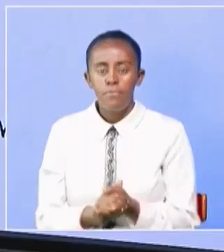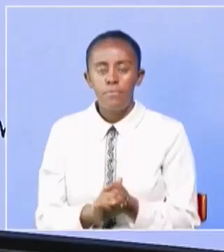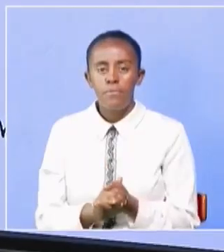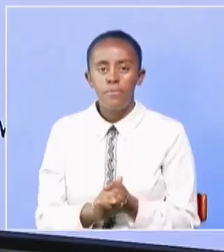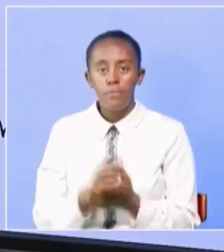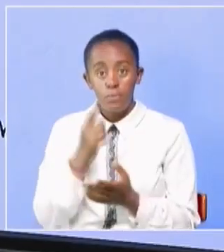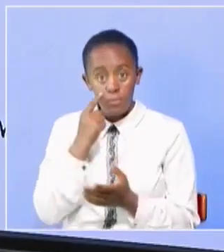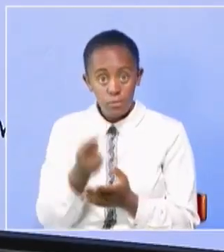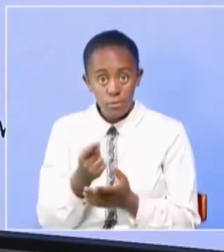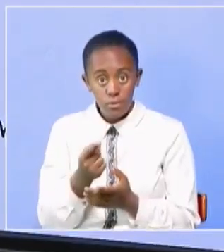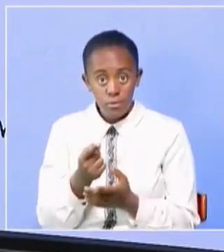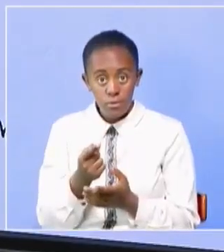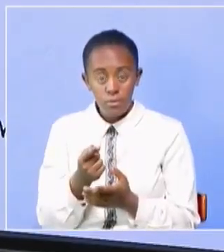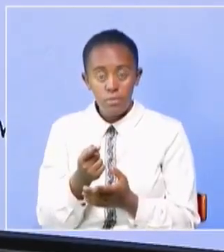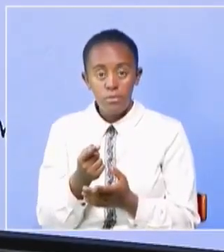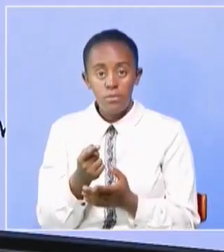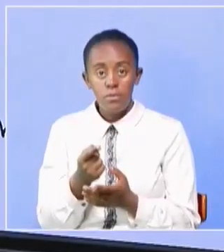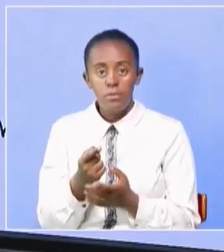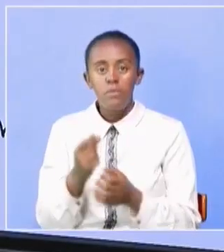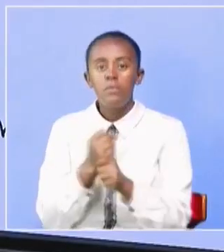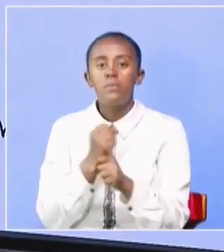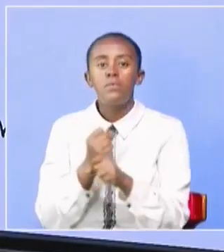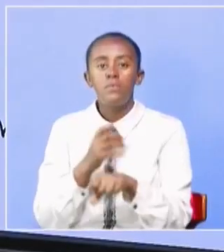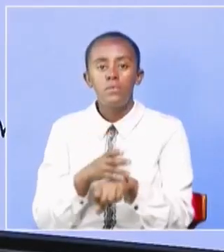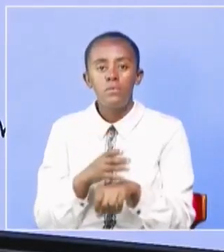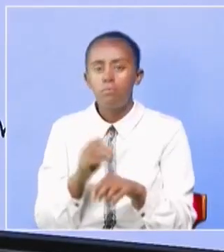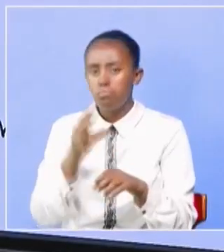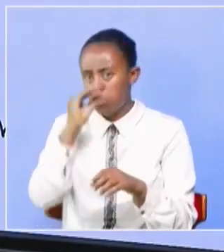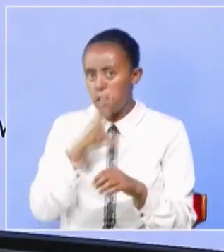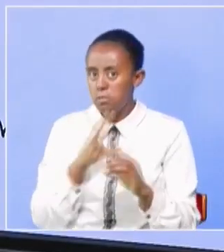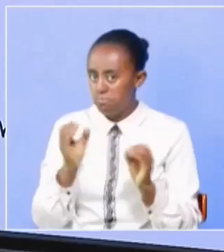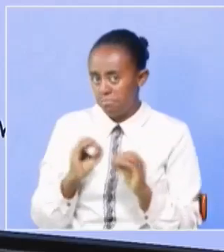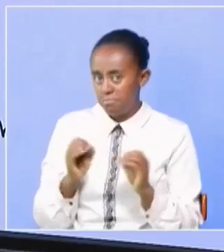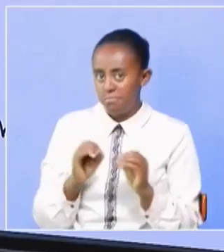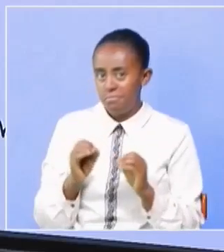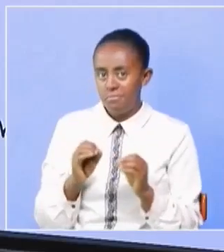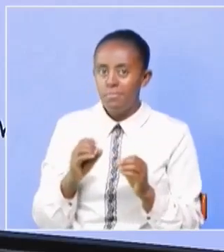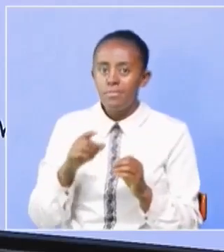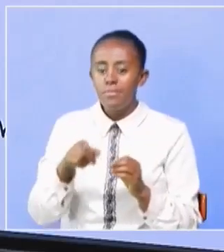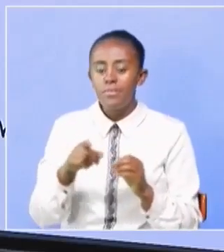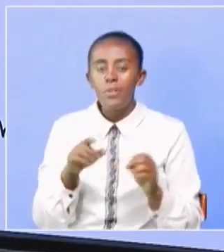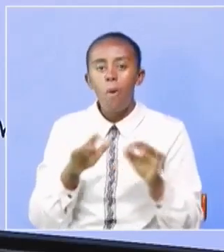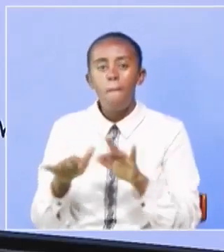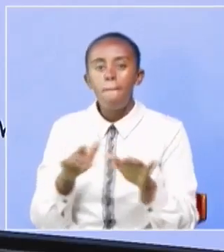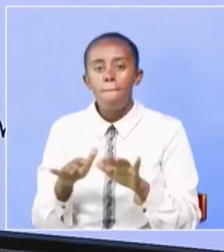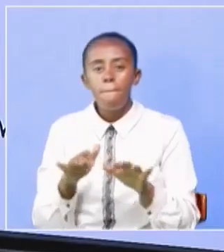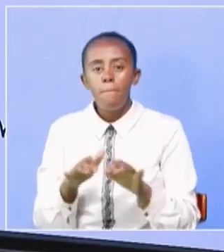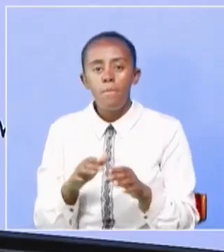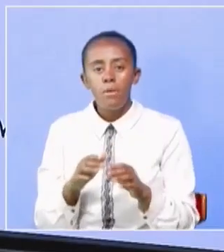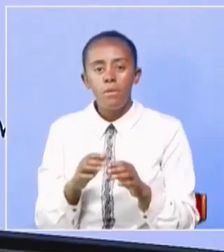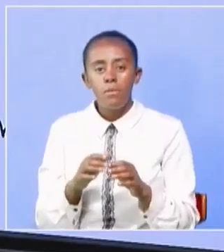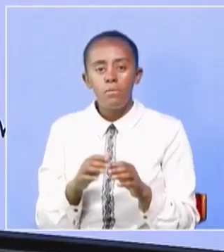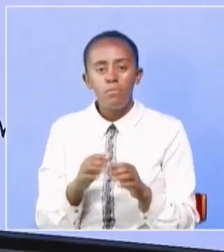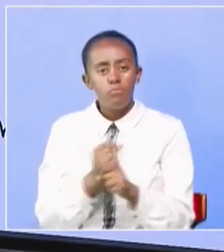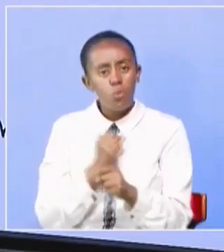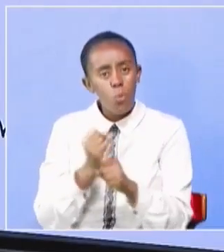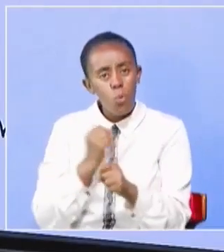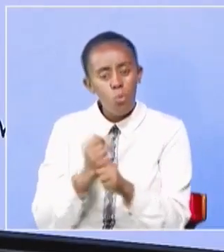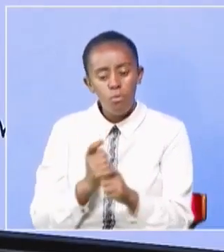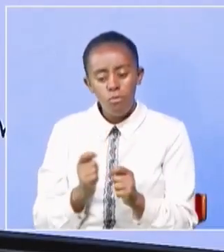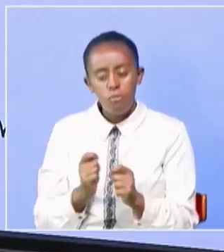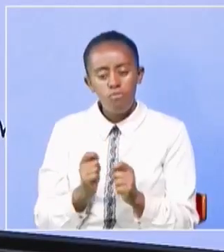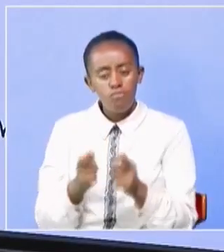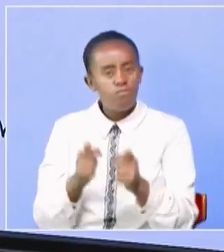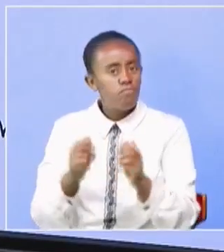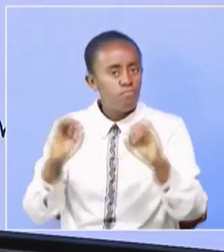If you see here, this is an action of not a person but a thing, but it is still going or working very